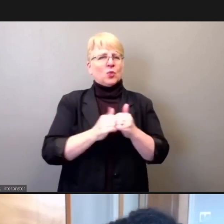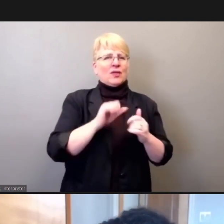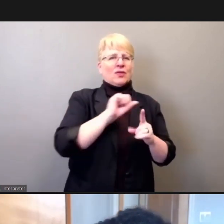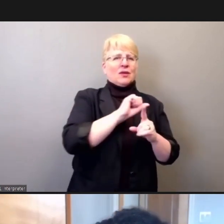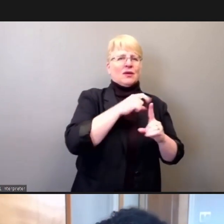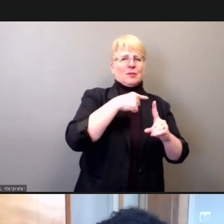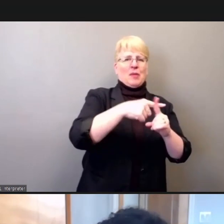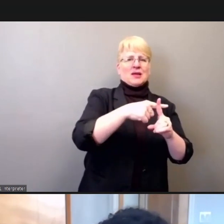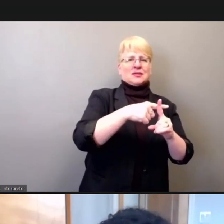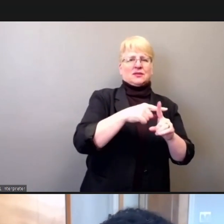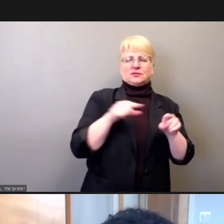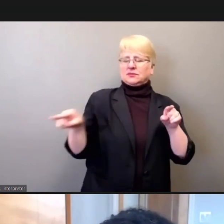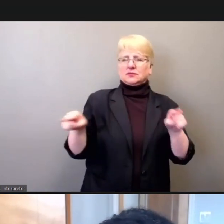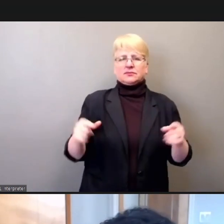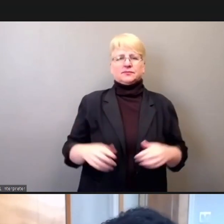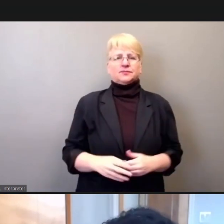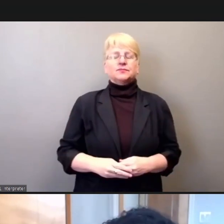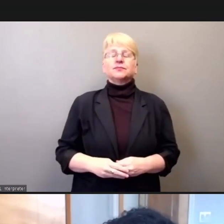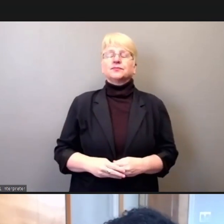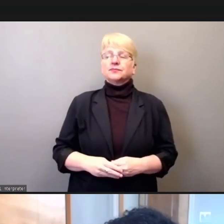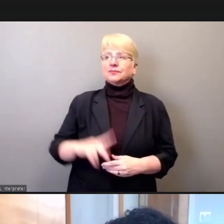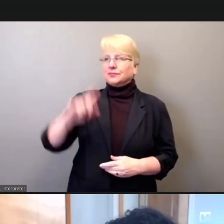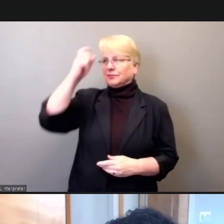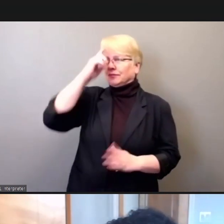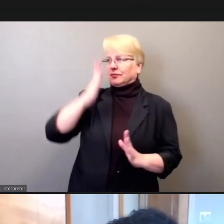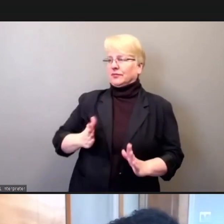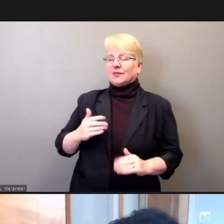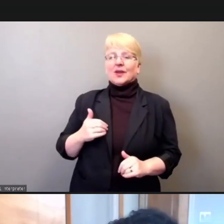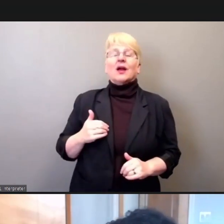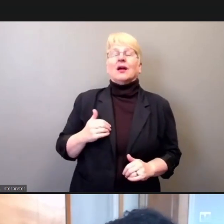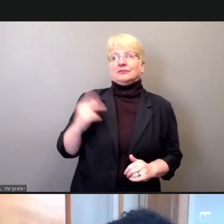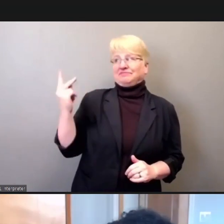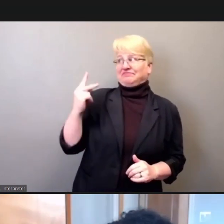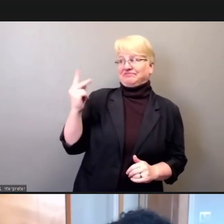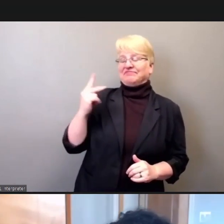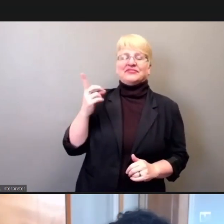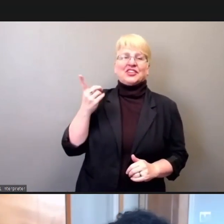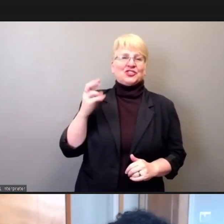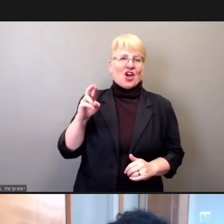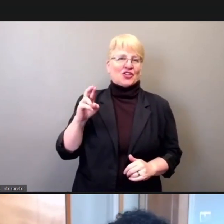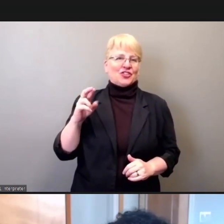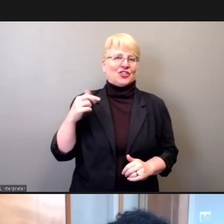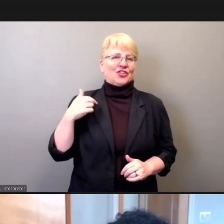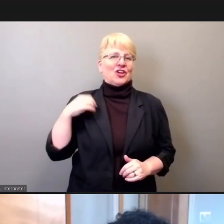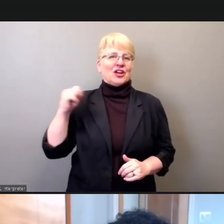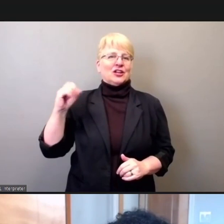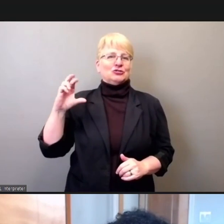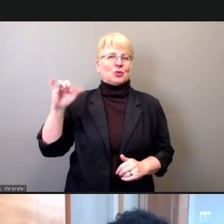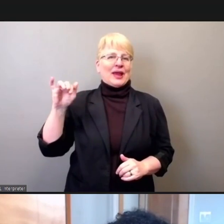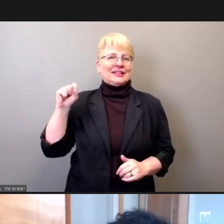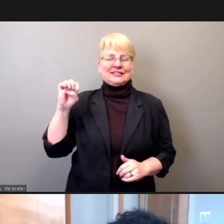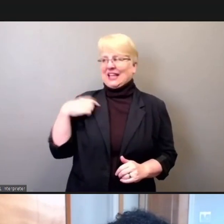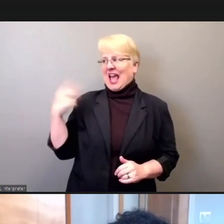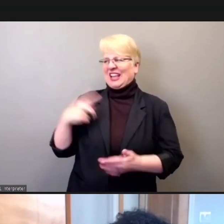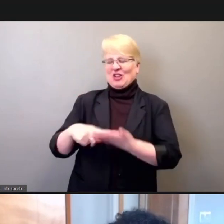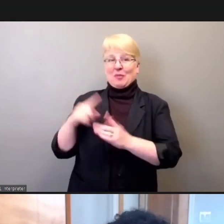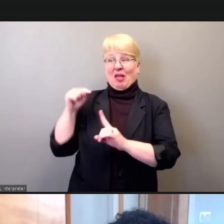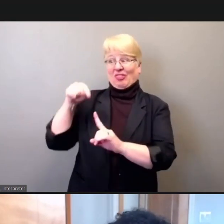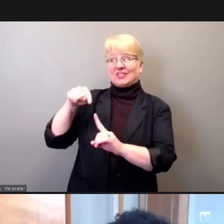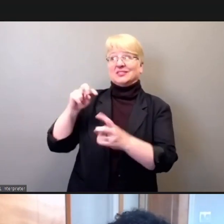Ryan, it's a really good question, and Dr. Grace and I talk about this all the time. Remember that the mortality issues in